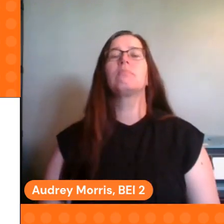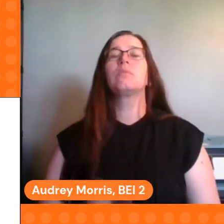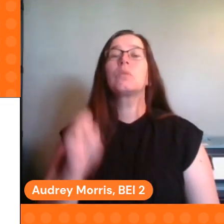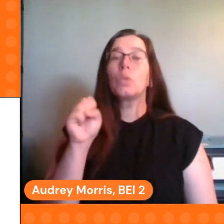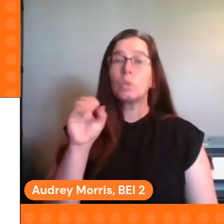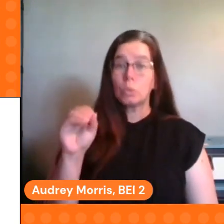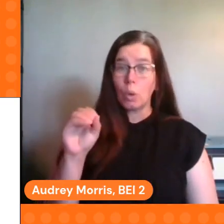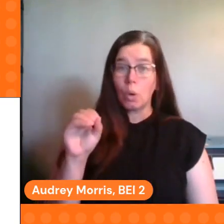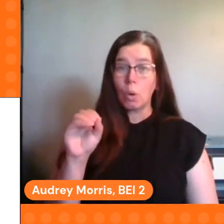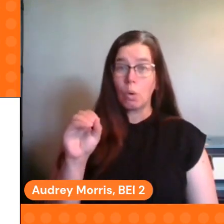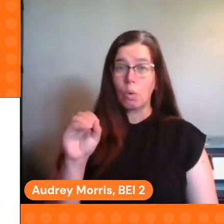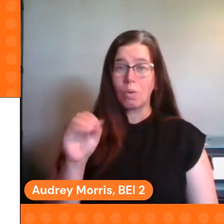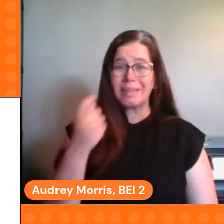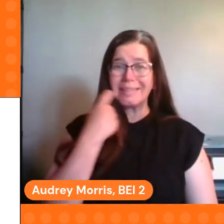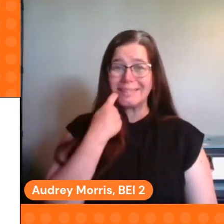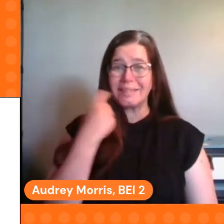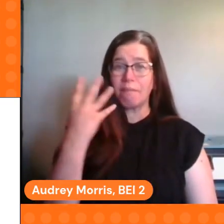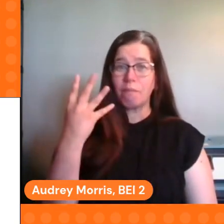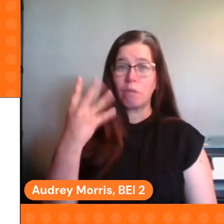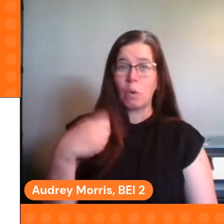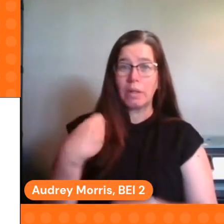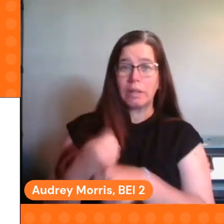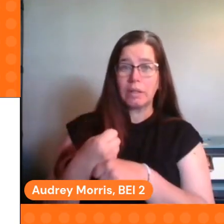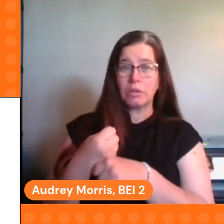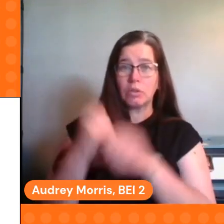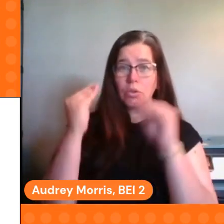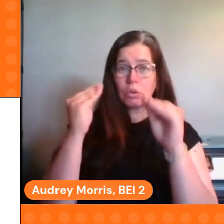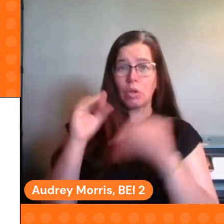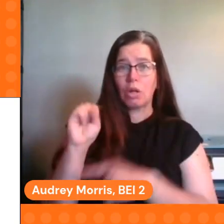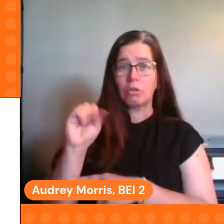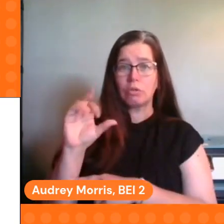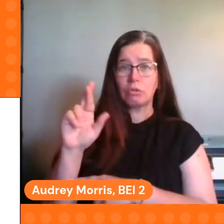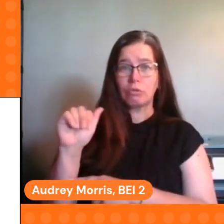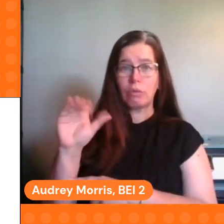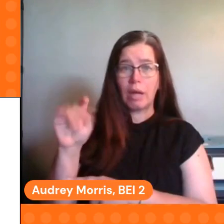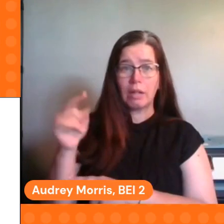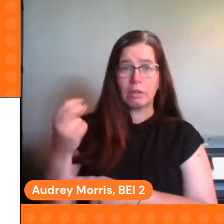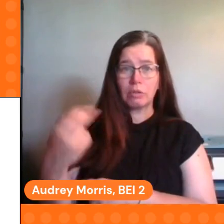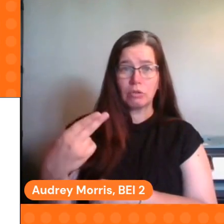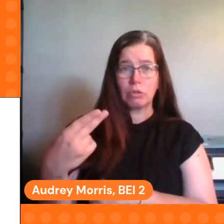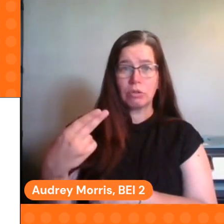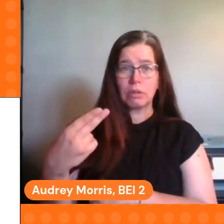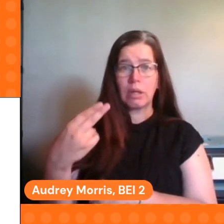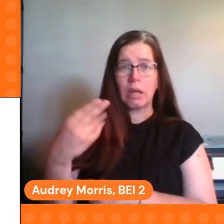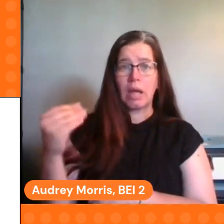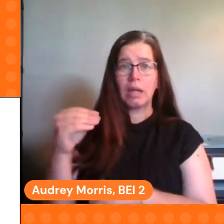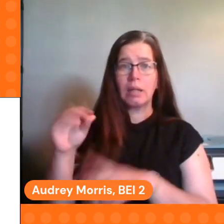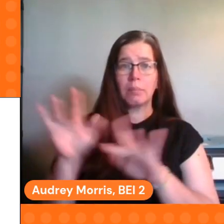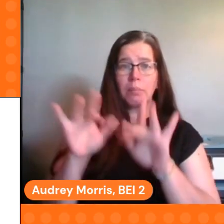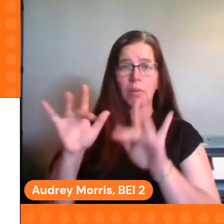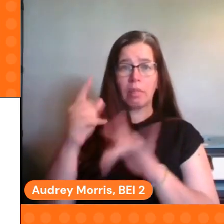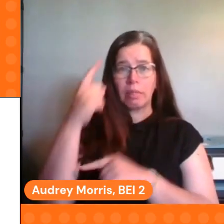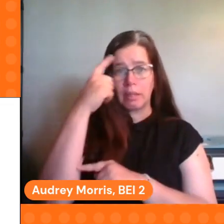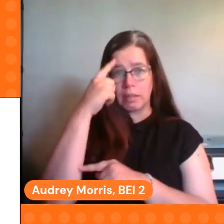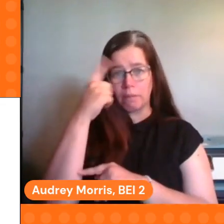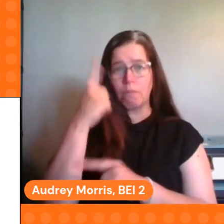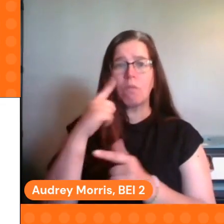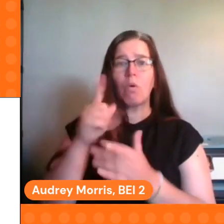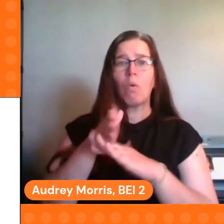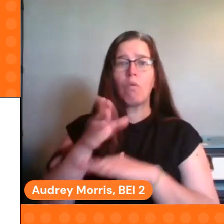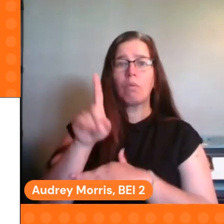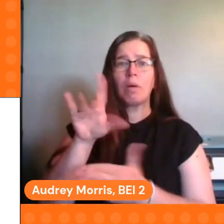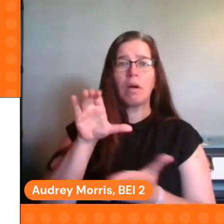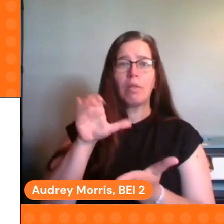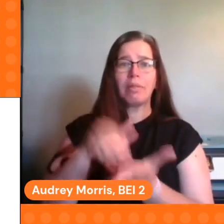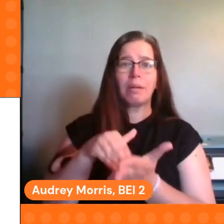So in the last 4 years, we taught Scratch and computational thinking to over 100,000 students. That